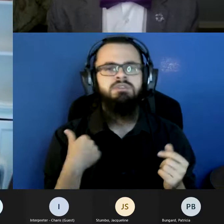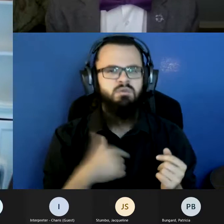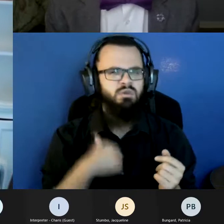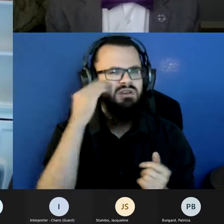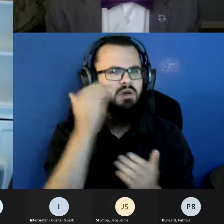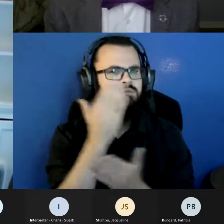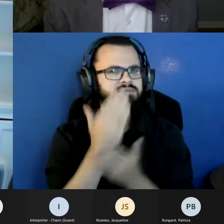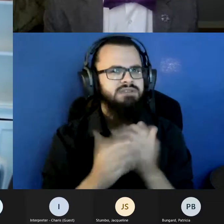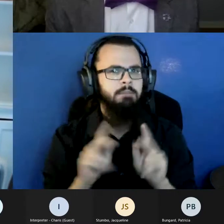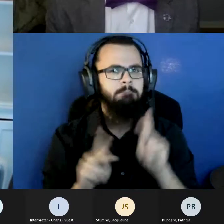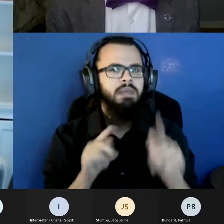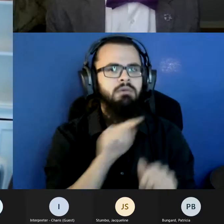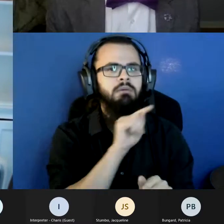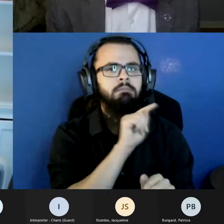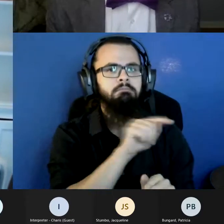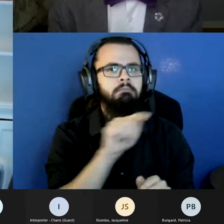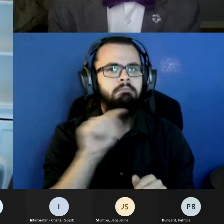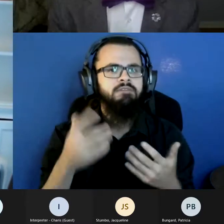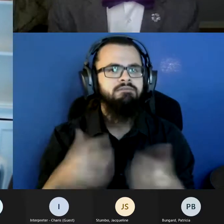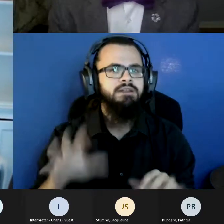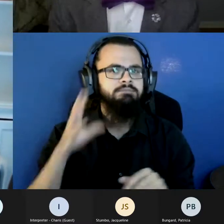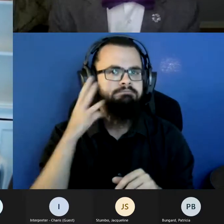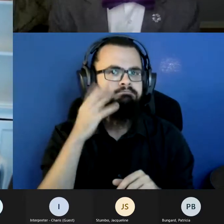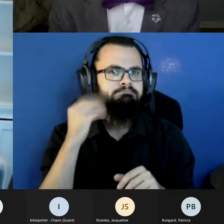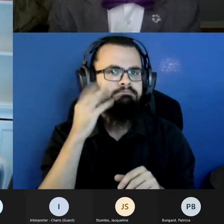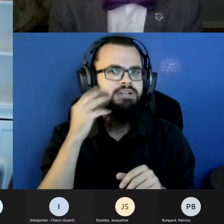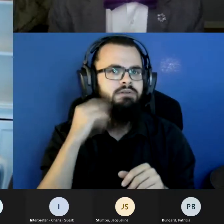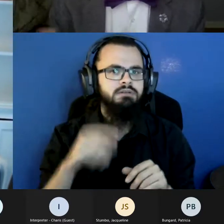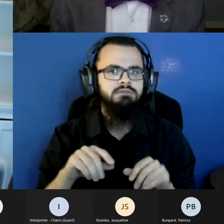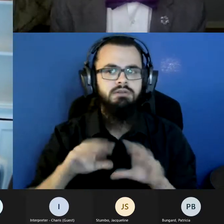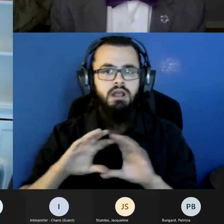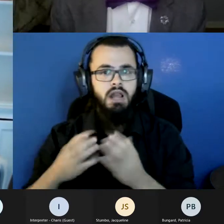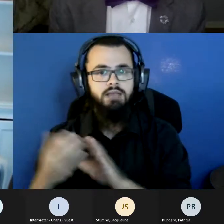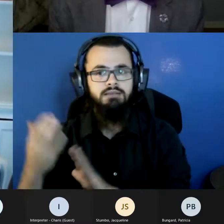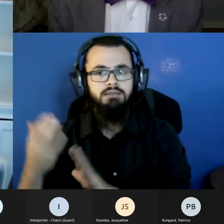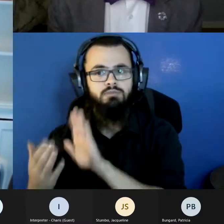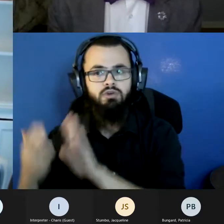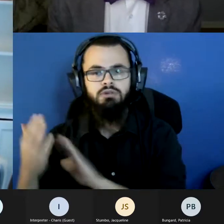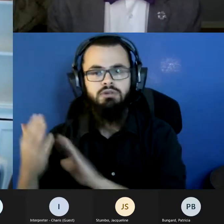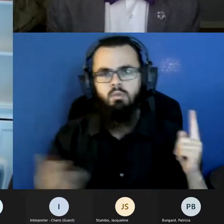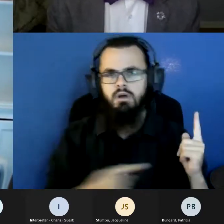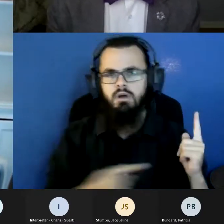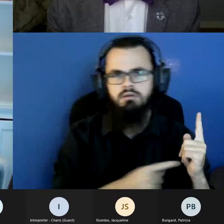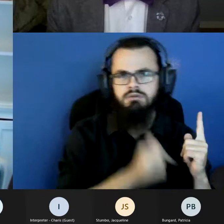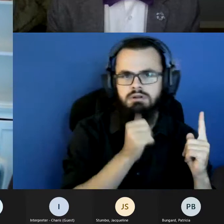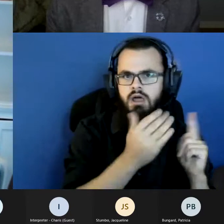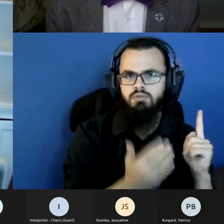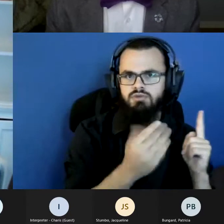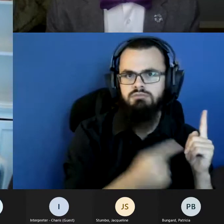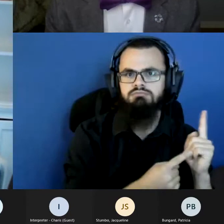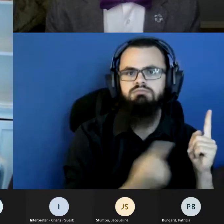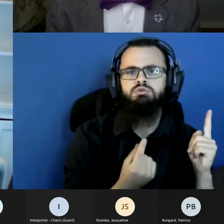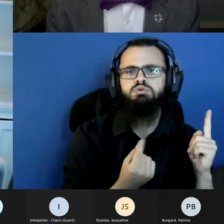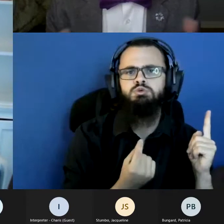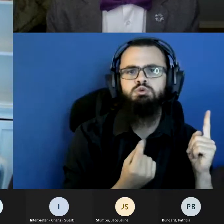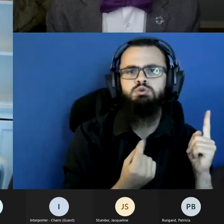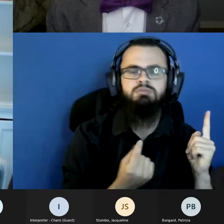teaching have navigated leading up to this point, and we know that it's going to continue to be something that we have to